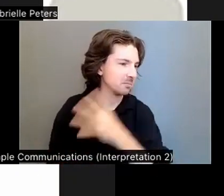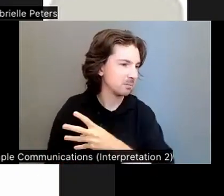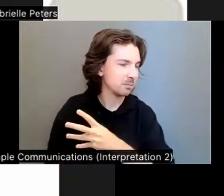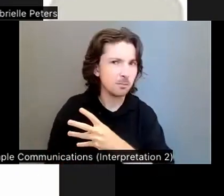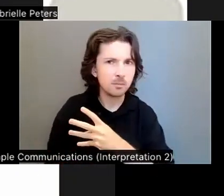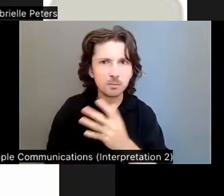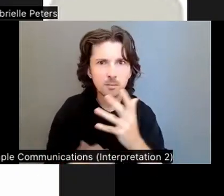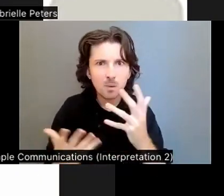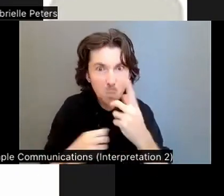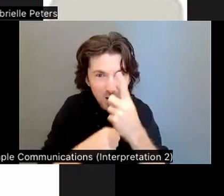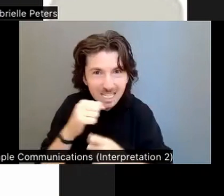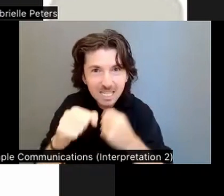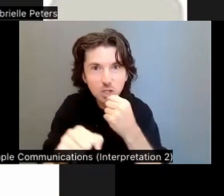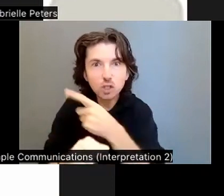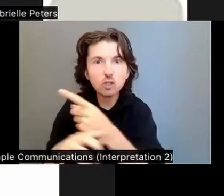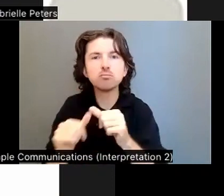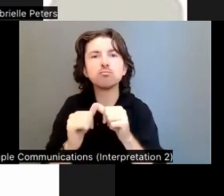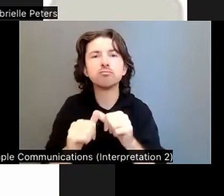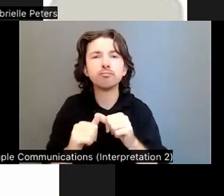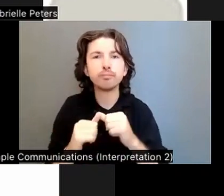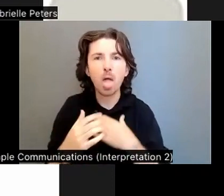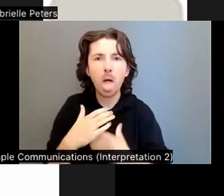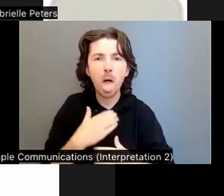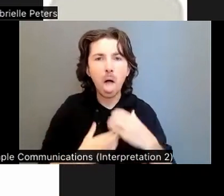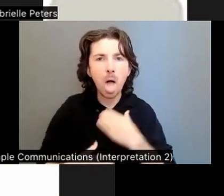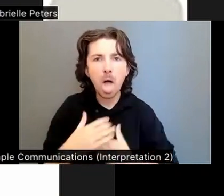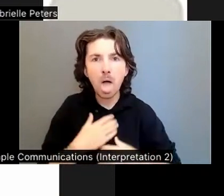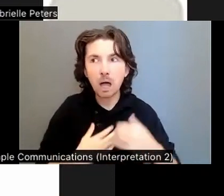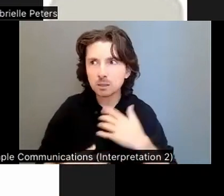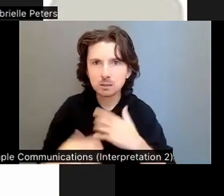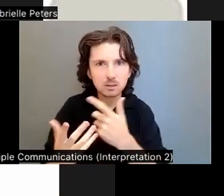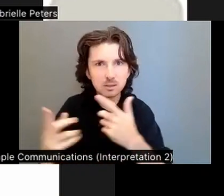are many of these situations and experiences